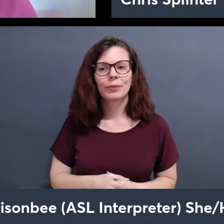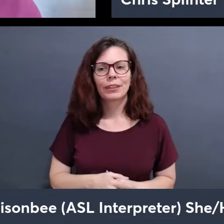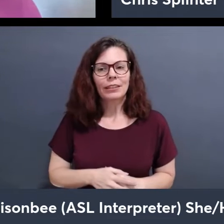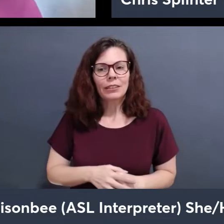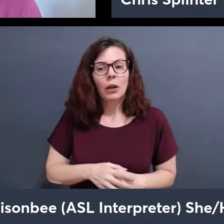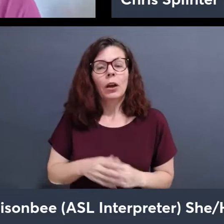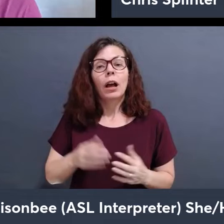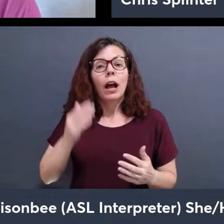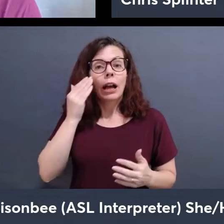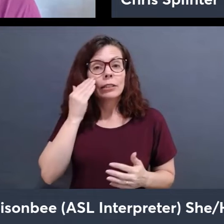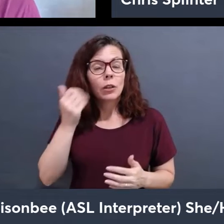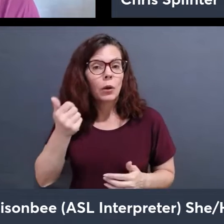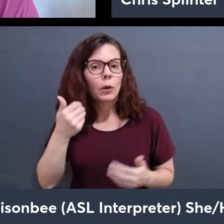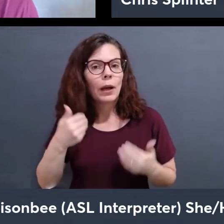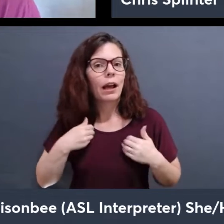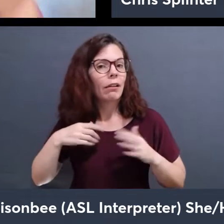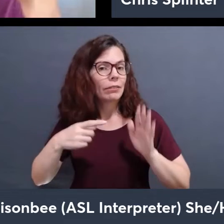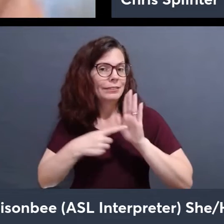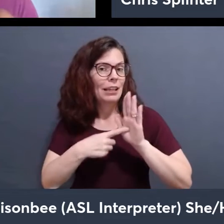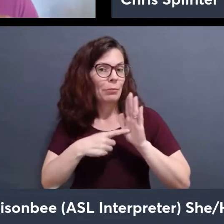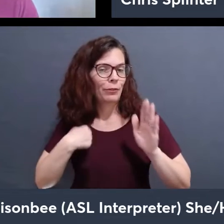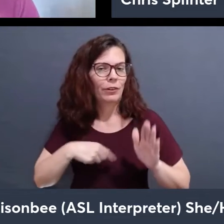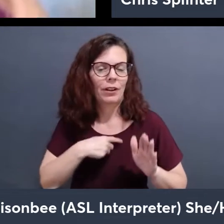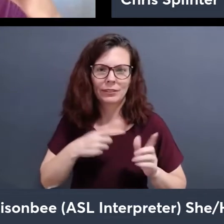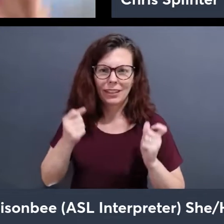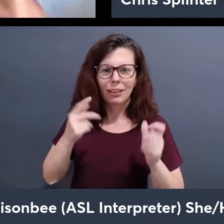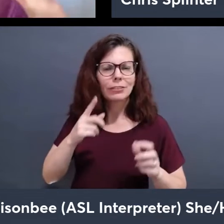So I know you've got a demo for us, because a lot of